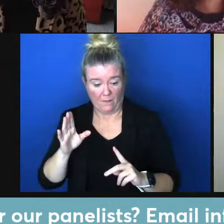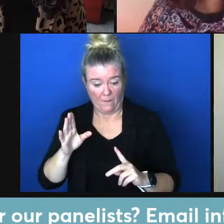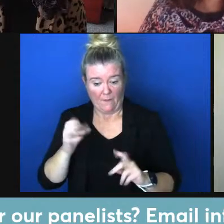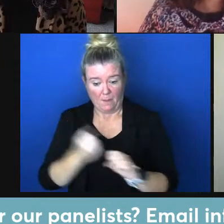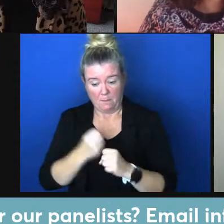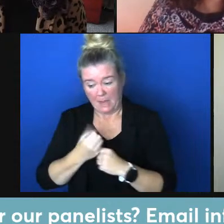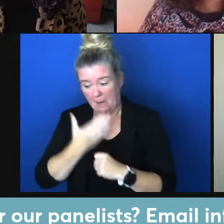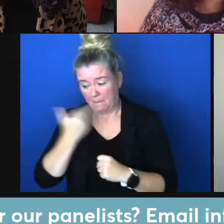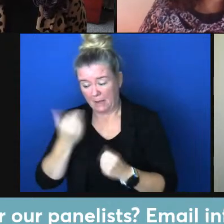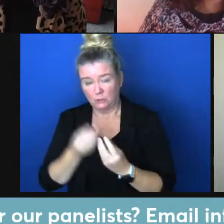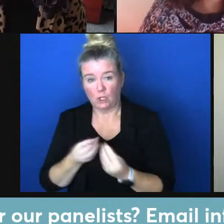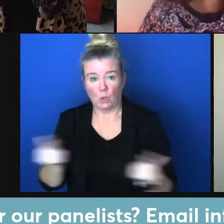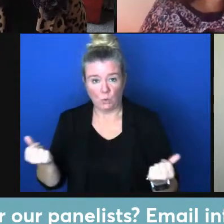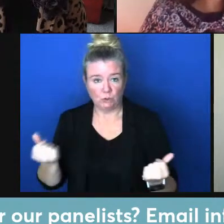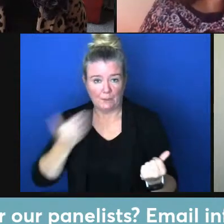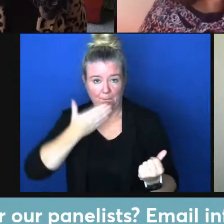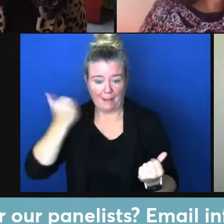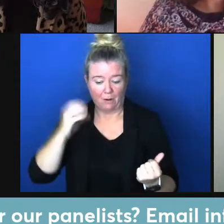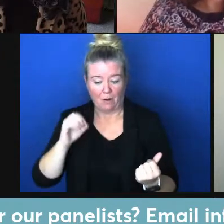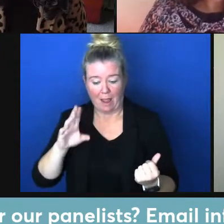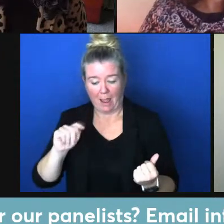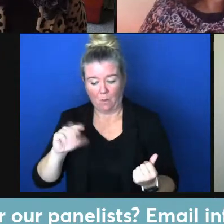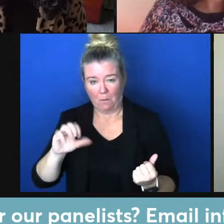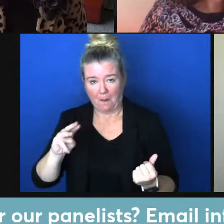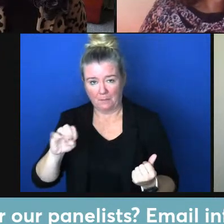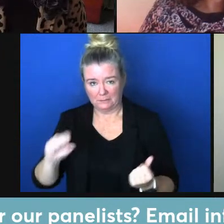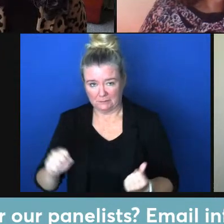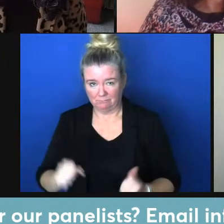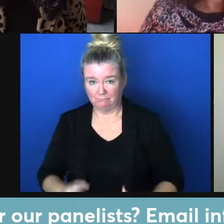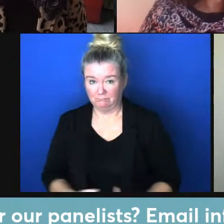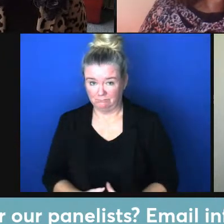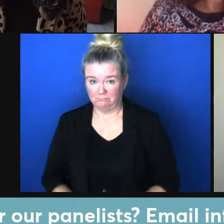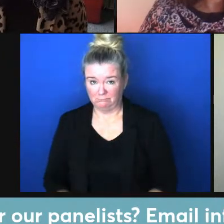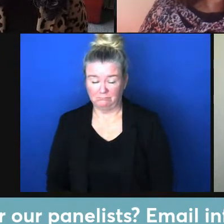a better solution and better outcomes.